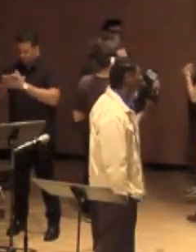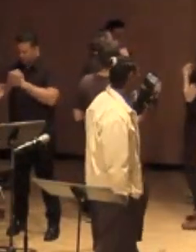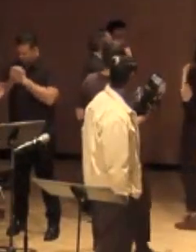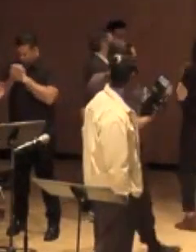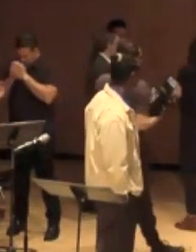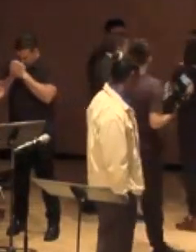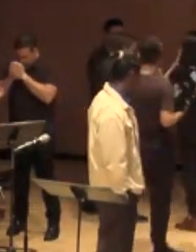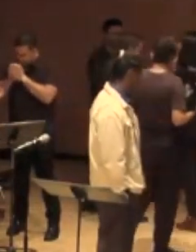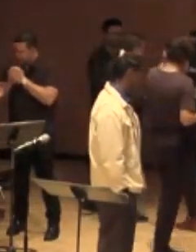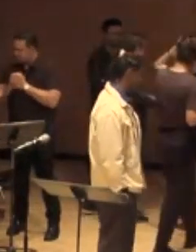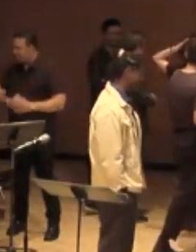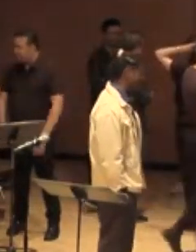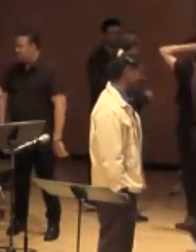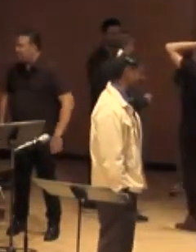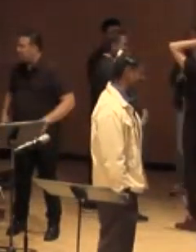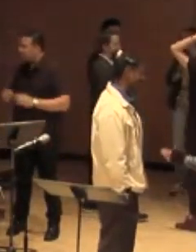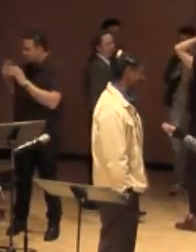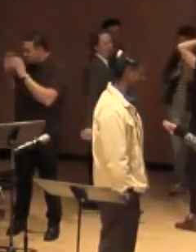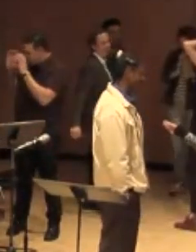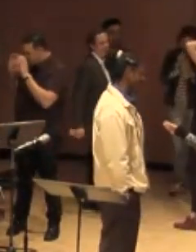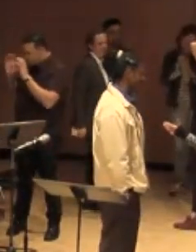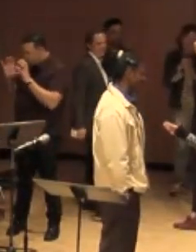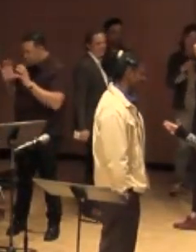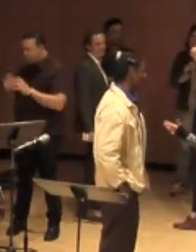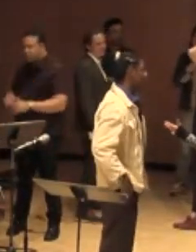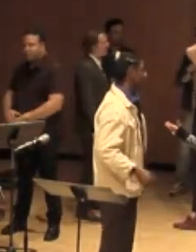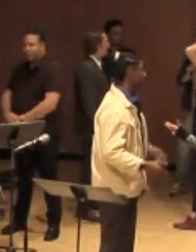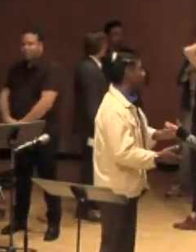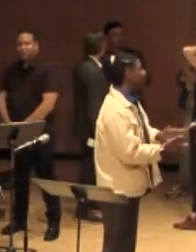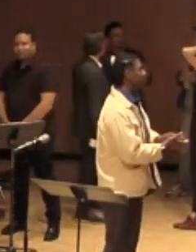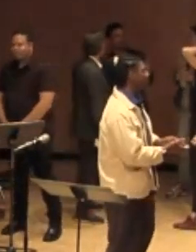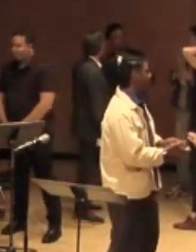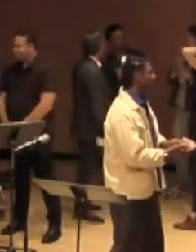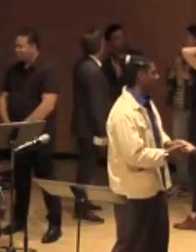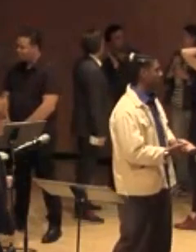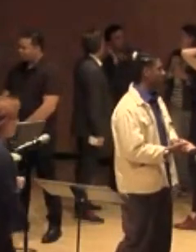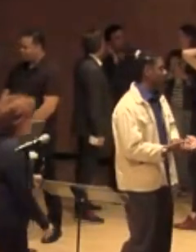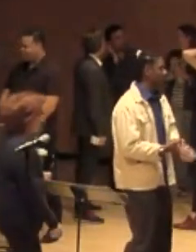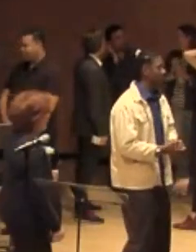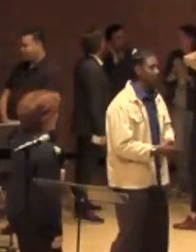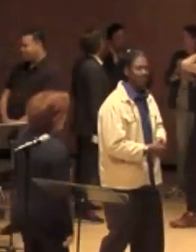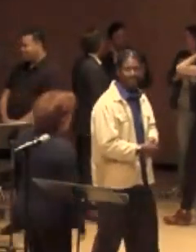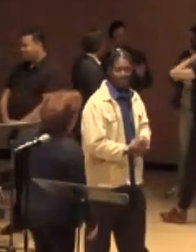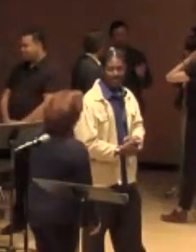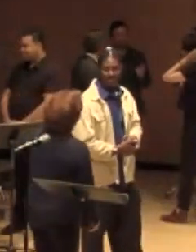we have find to do